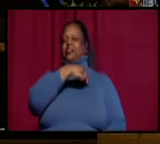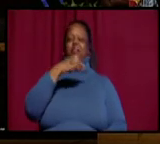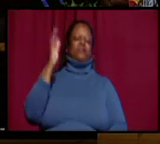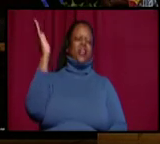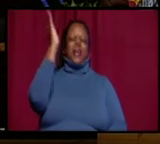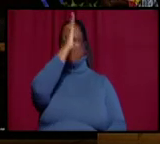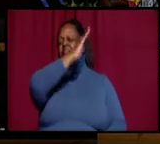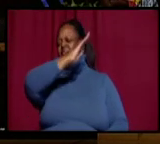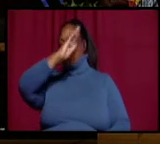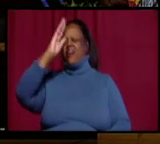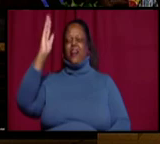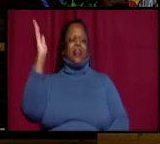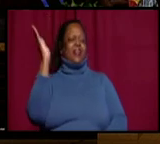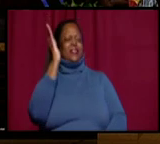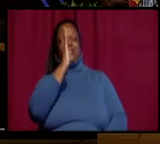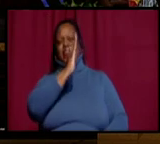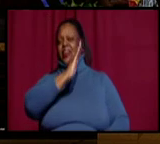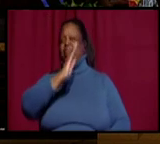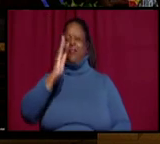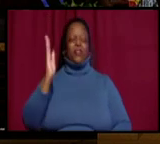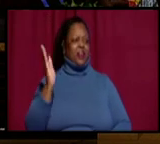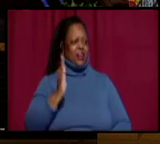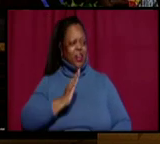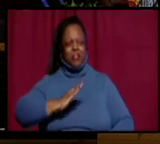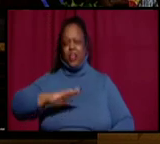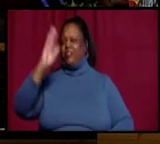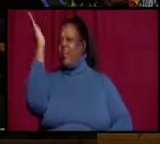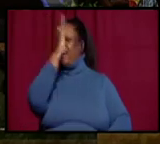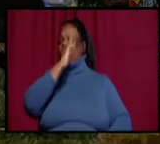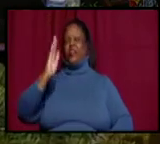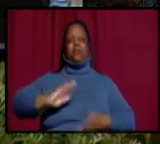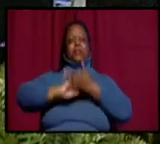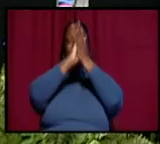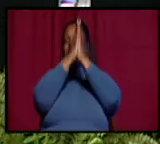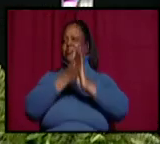We will never, never be